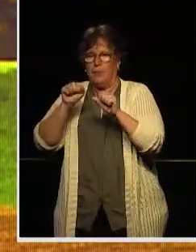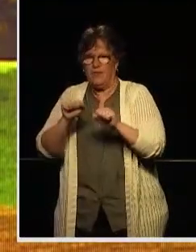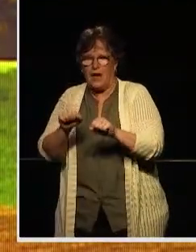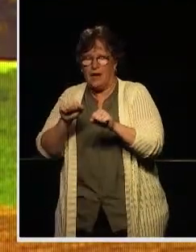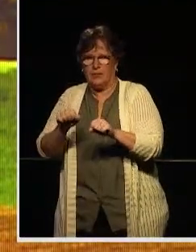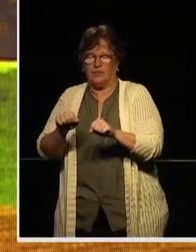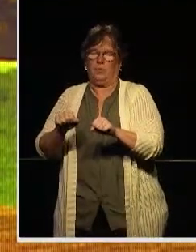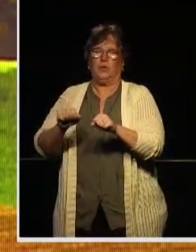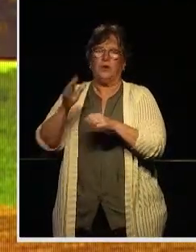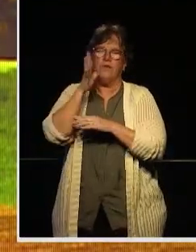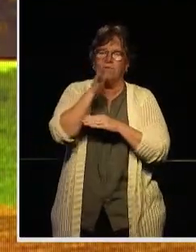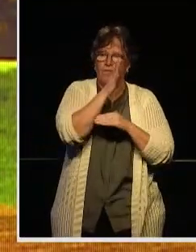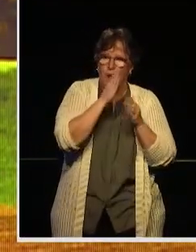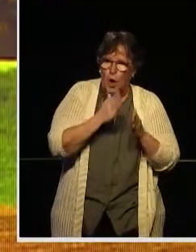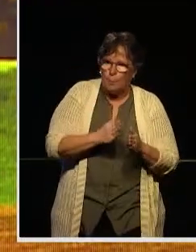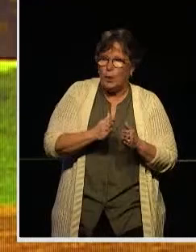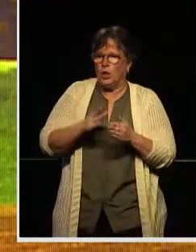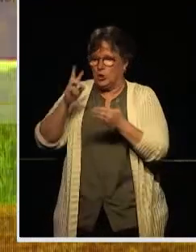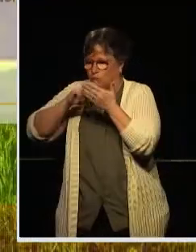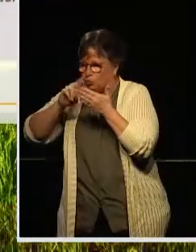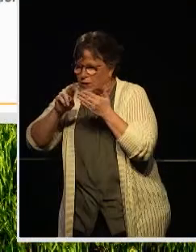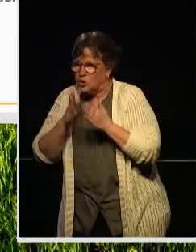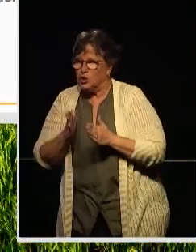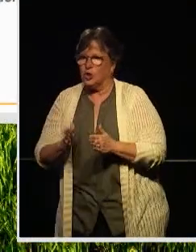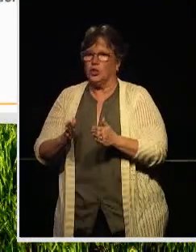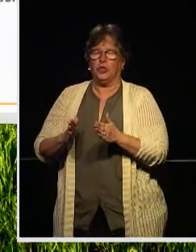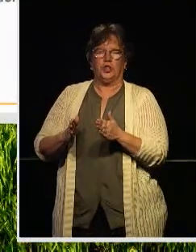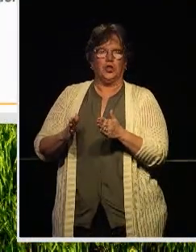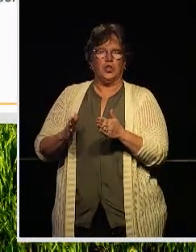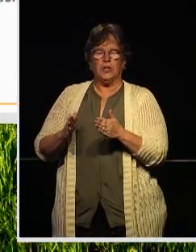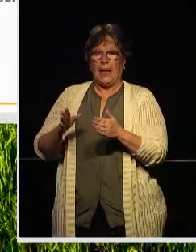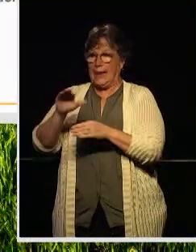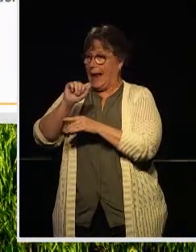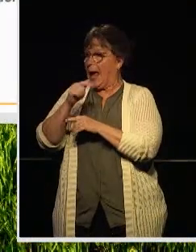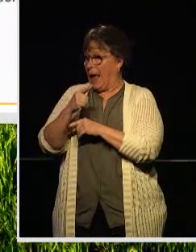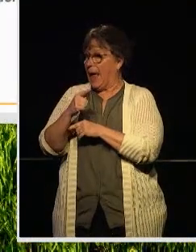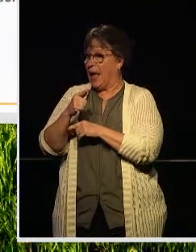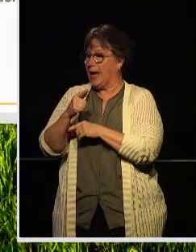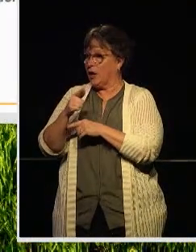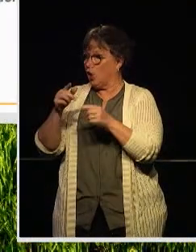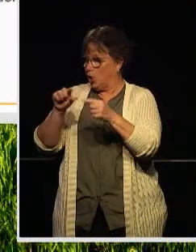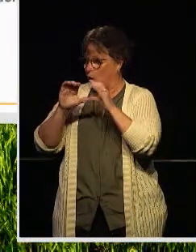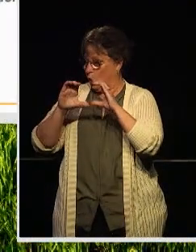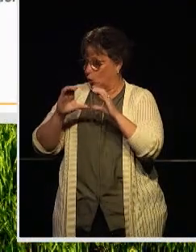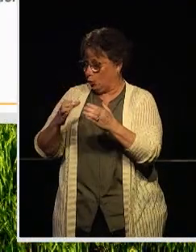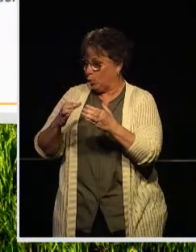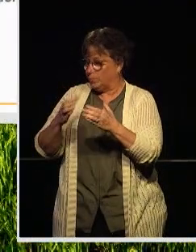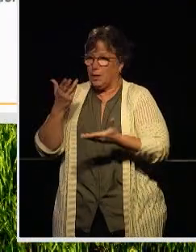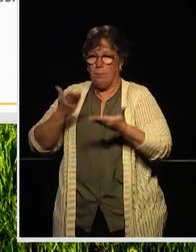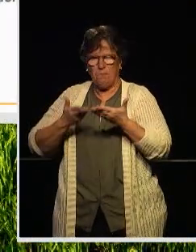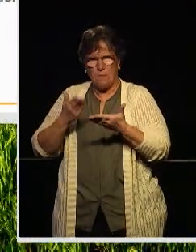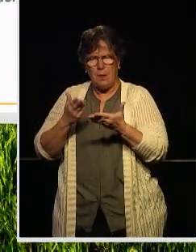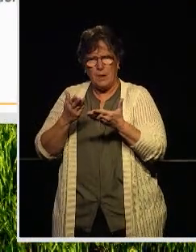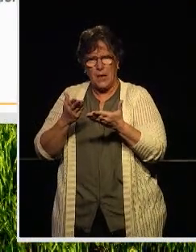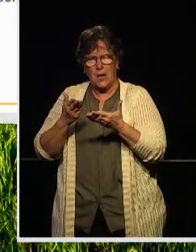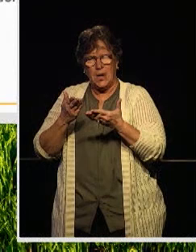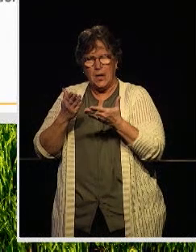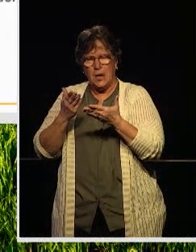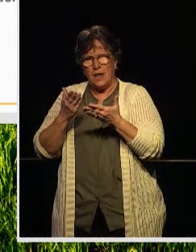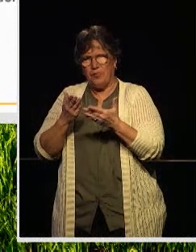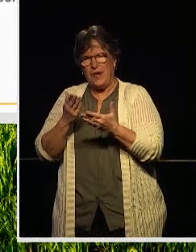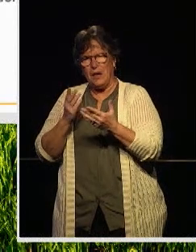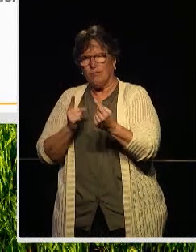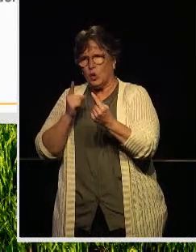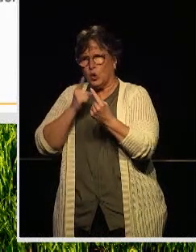researchers, innovators, capital providers, and agricultural organizations may be the key to removing